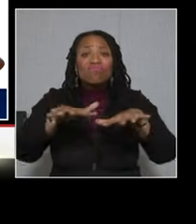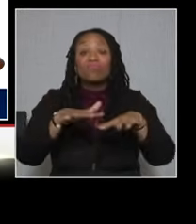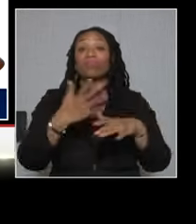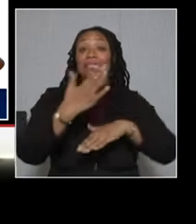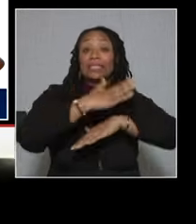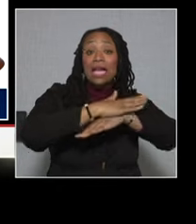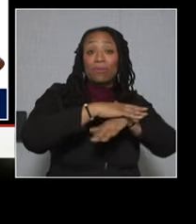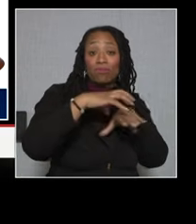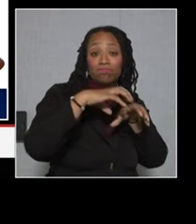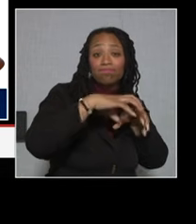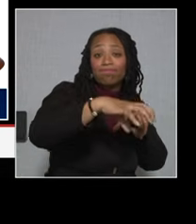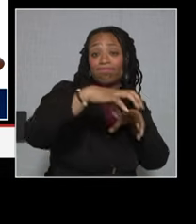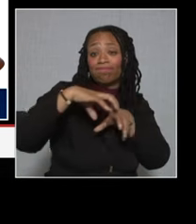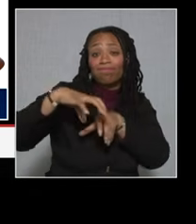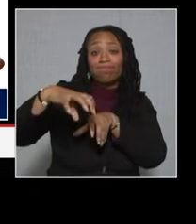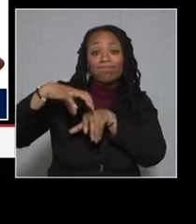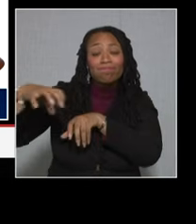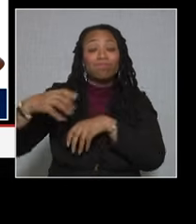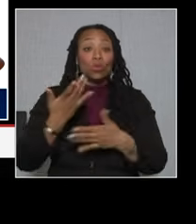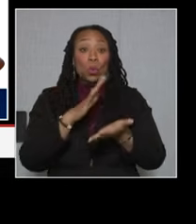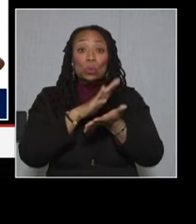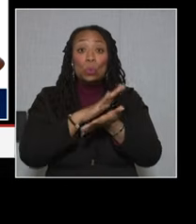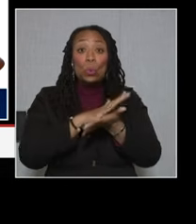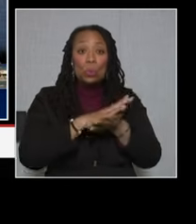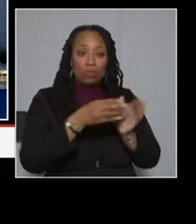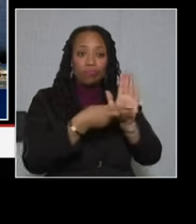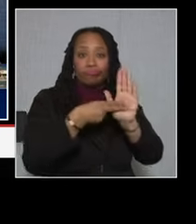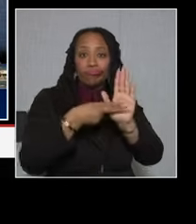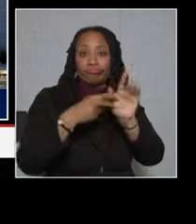And you can register at